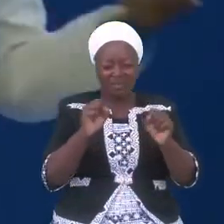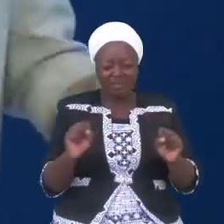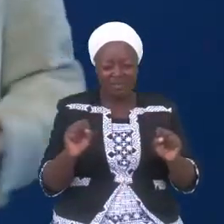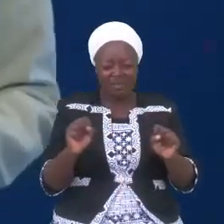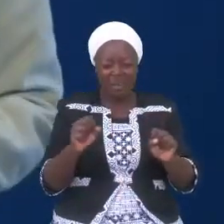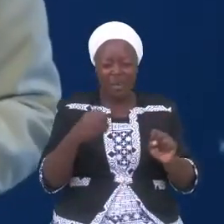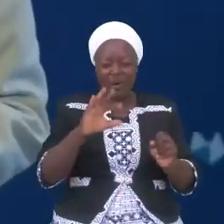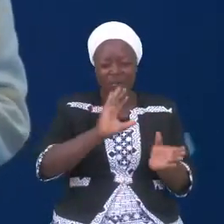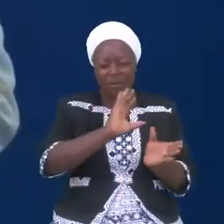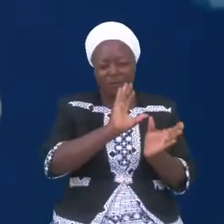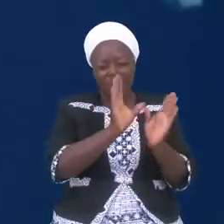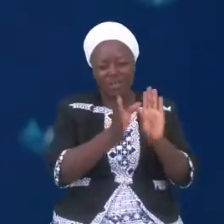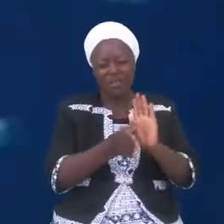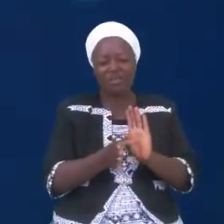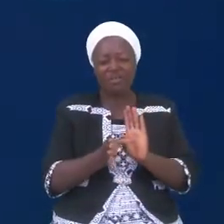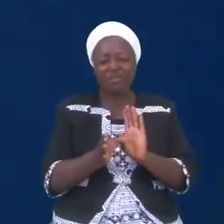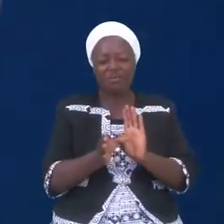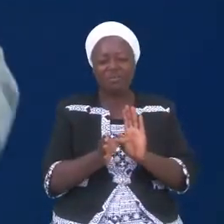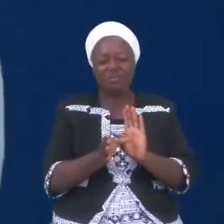conversion,